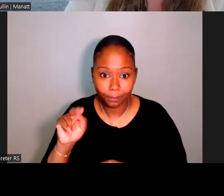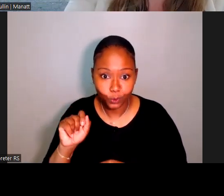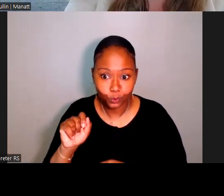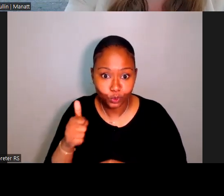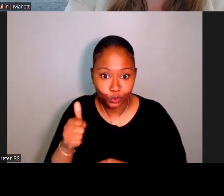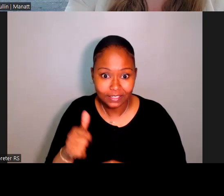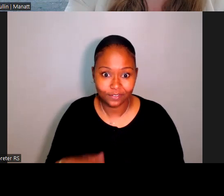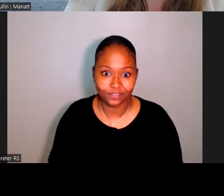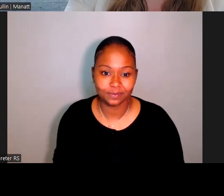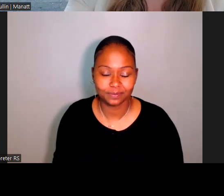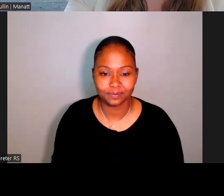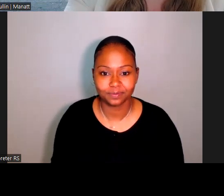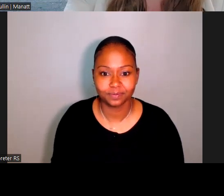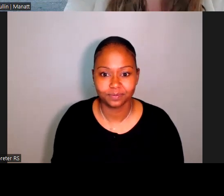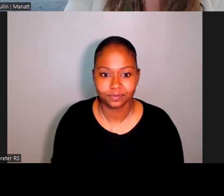yourself.